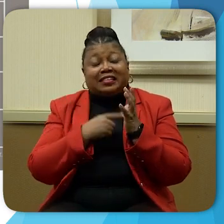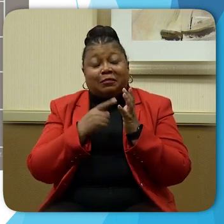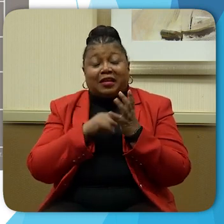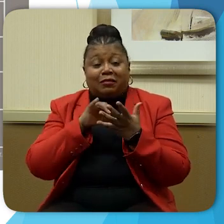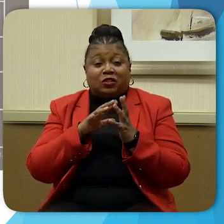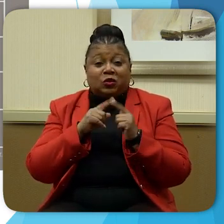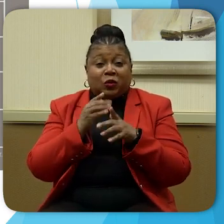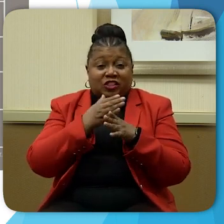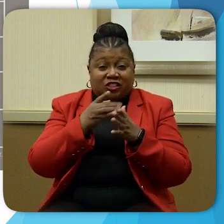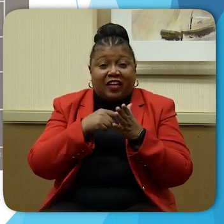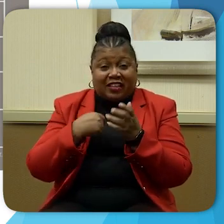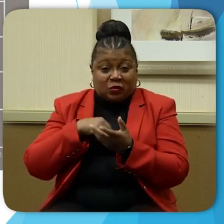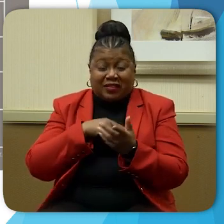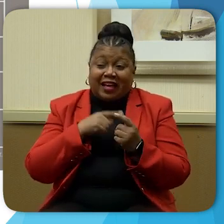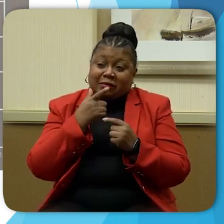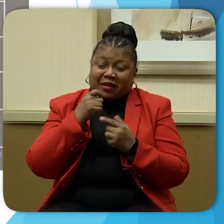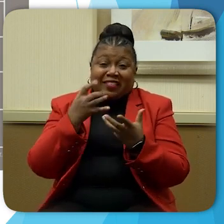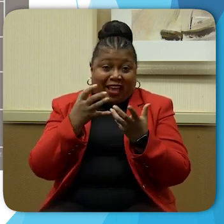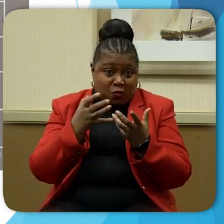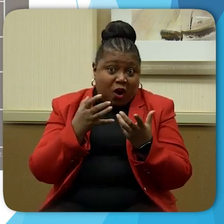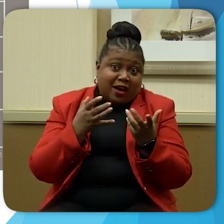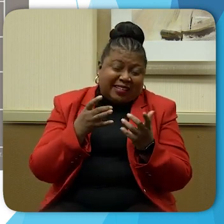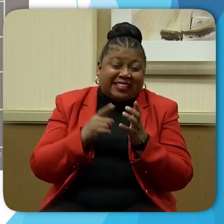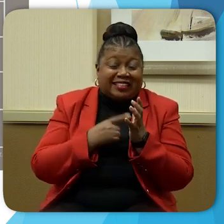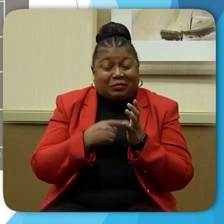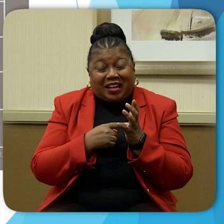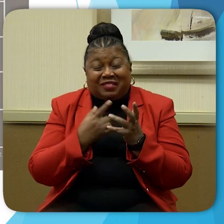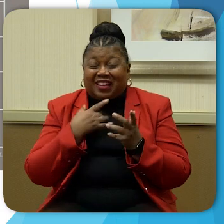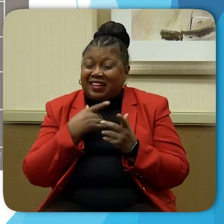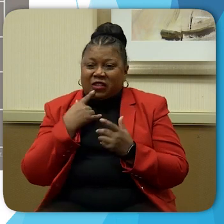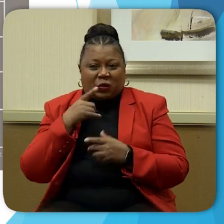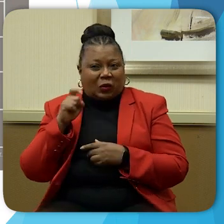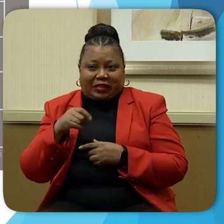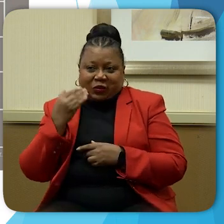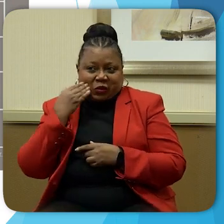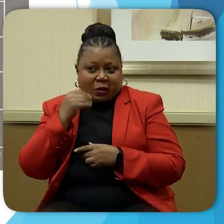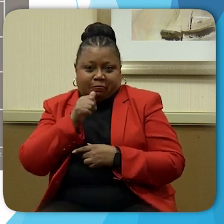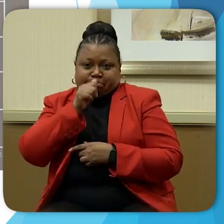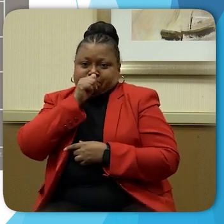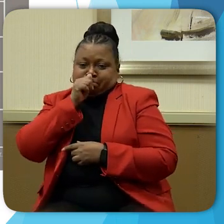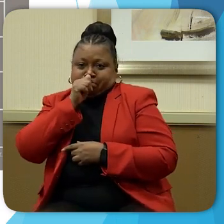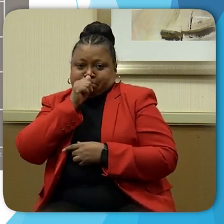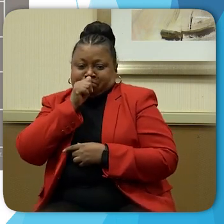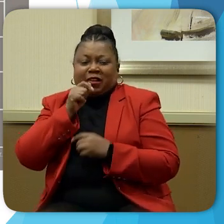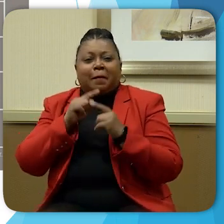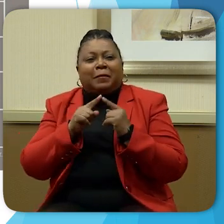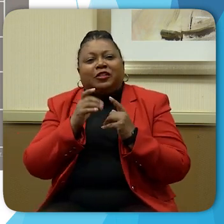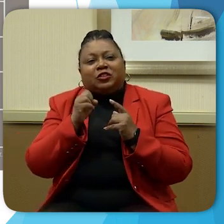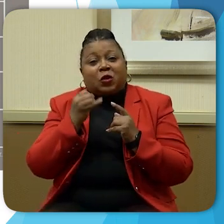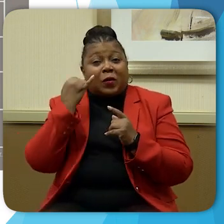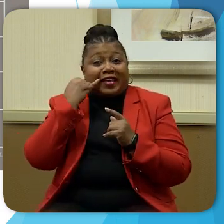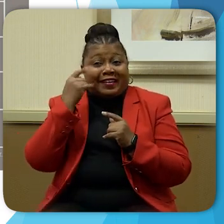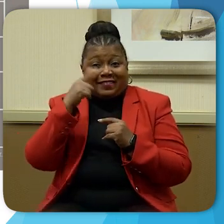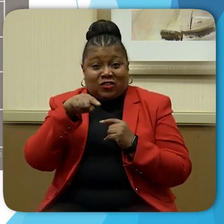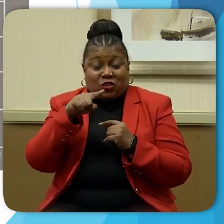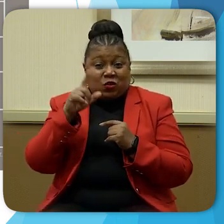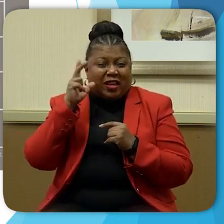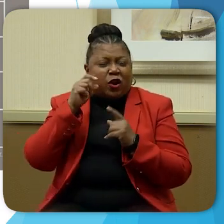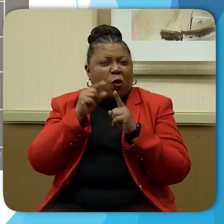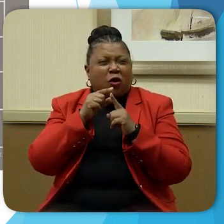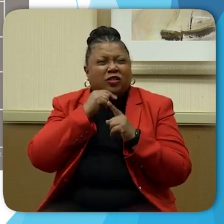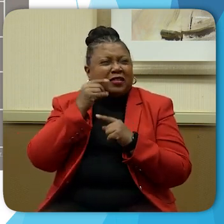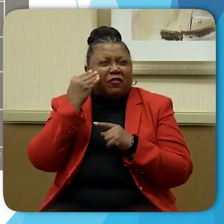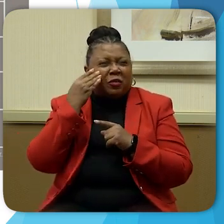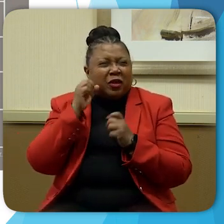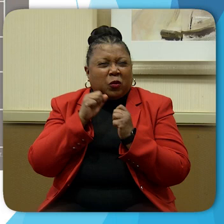sometimes students will share this with us because they want to, and sometimes they're like, you don't need to know. But so if you hear a word that you're